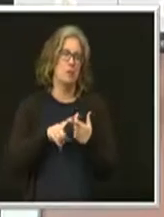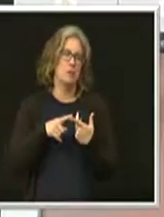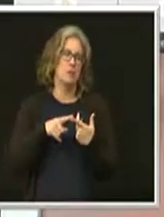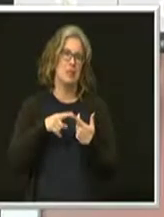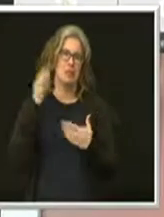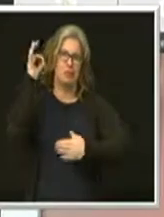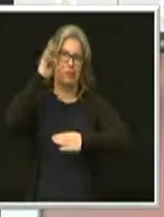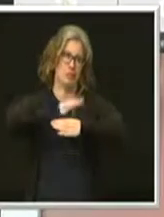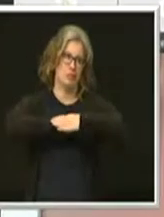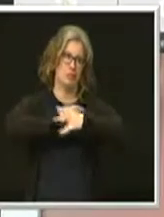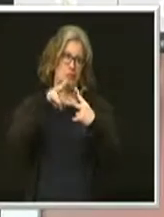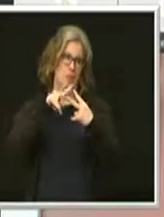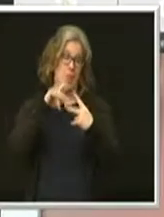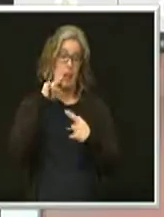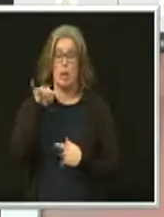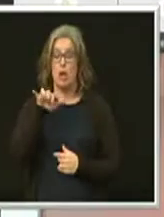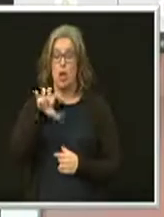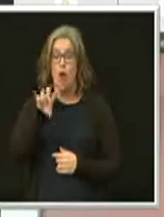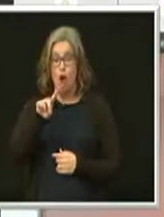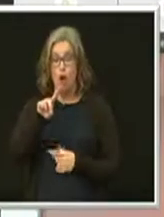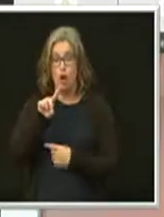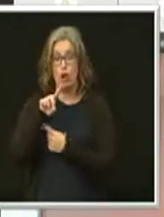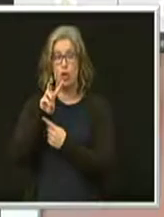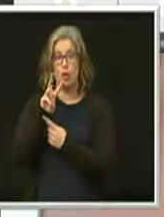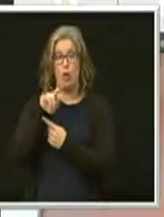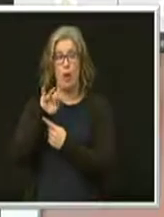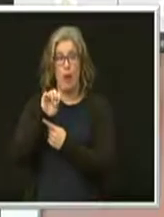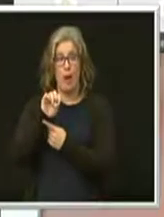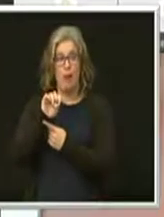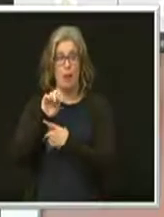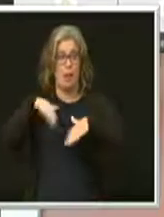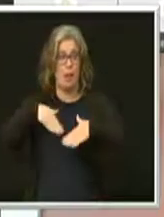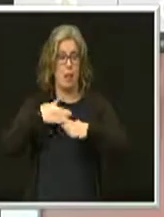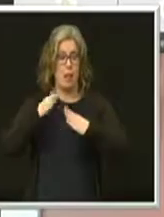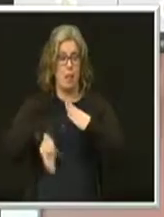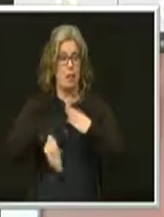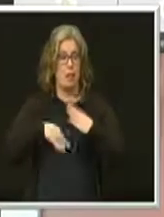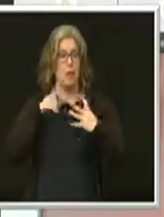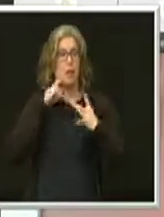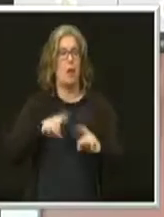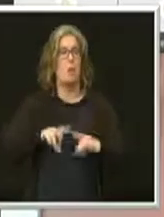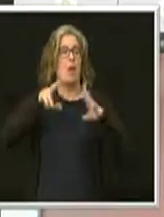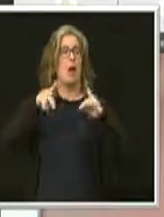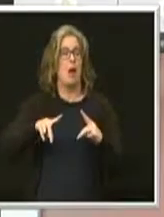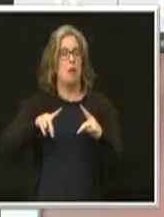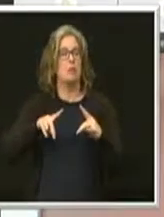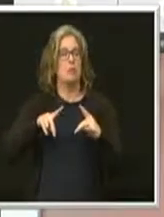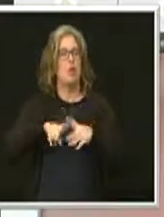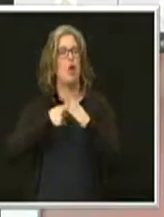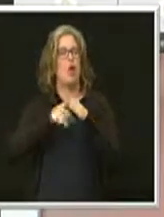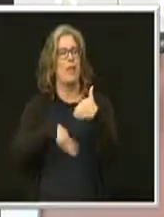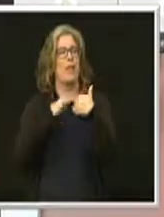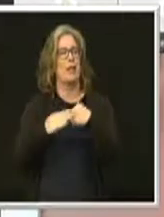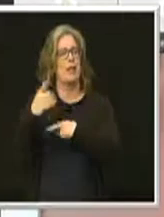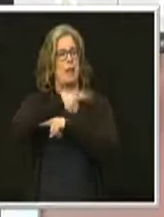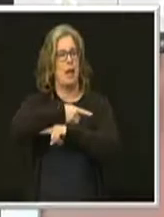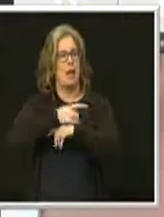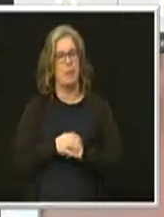dusk. If the yard waste route is not completed, the crew will pick up where they left off on the day